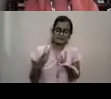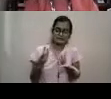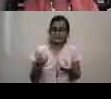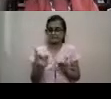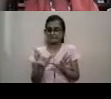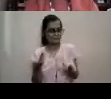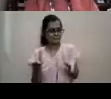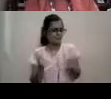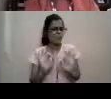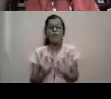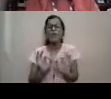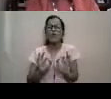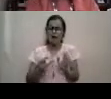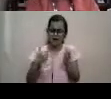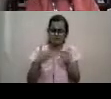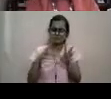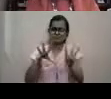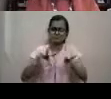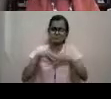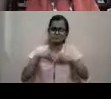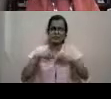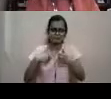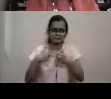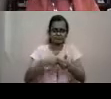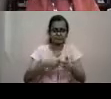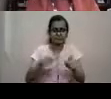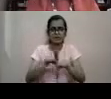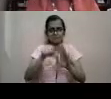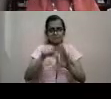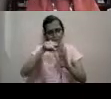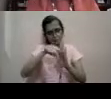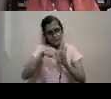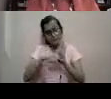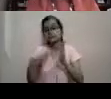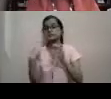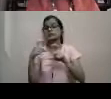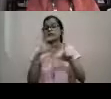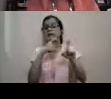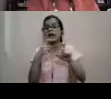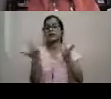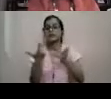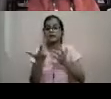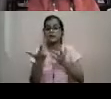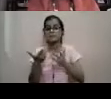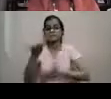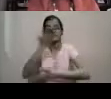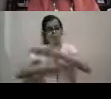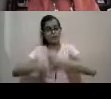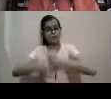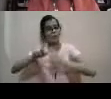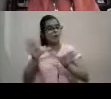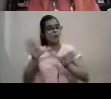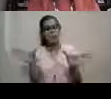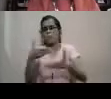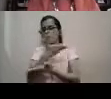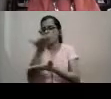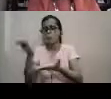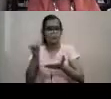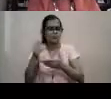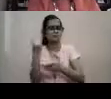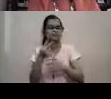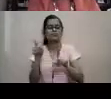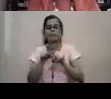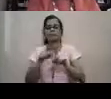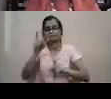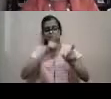this narrow passage is crucial if an ethics of care is to be useful for disabled people. Given that